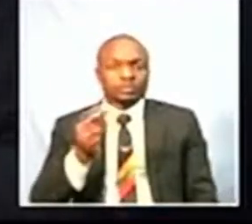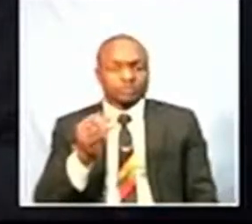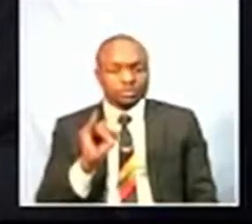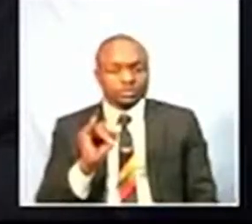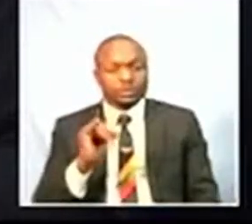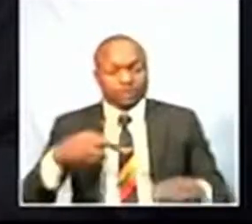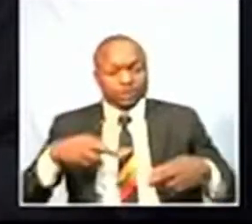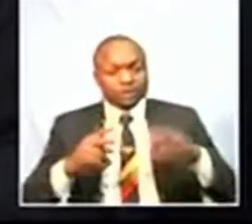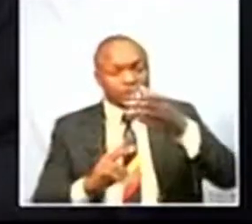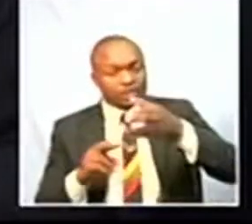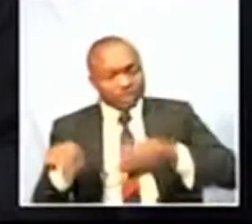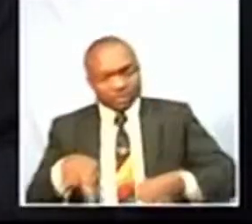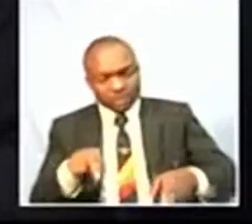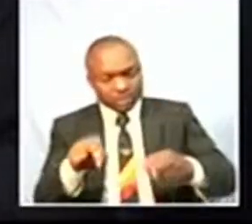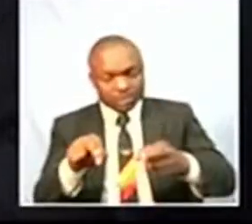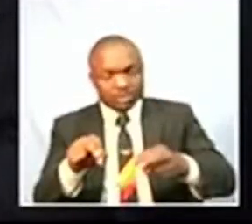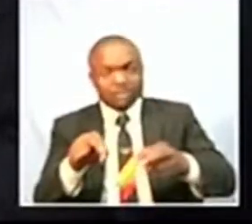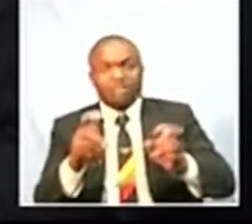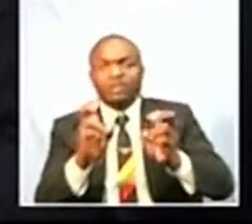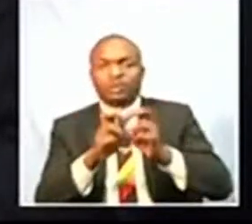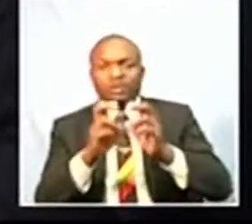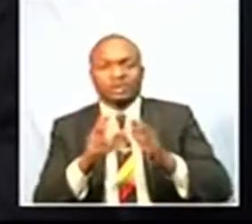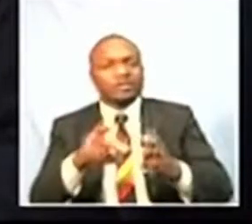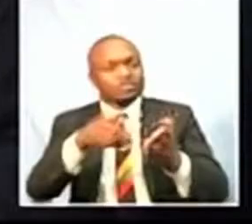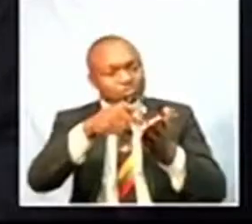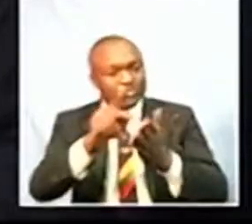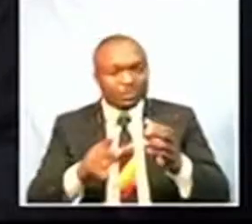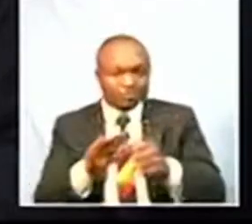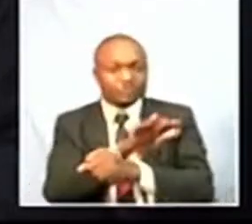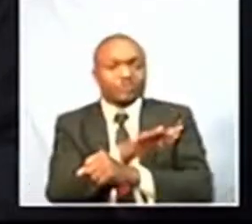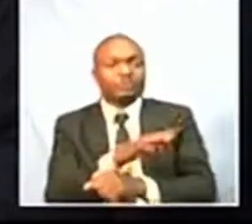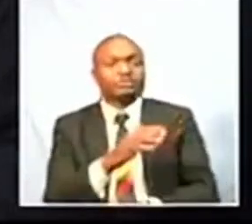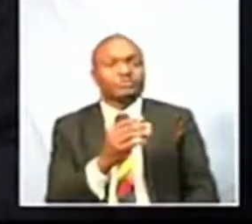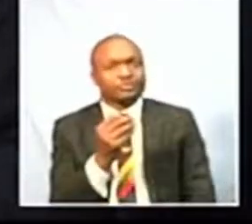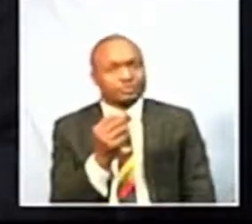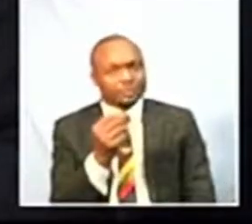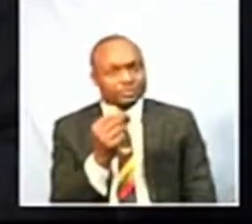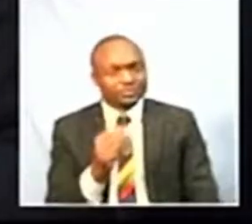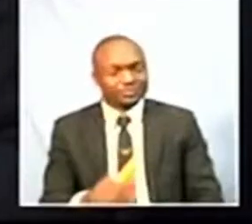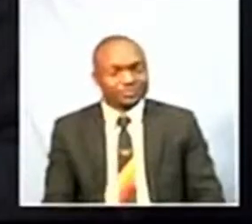is paid in full, and